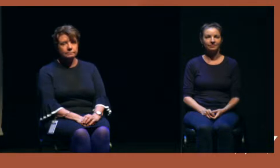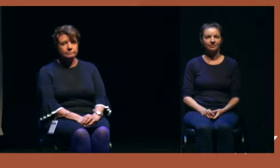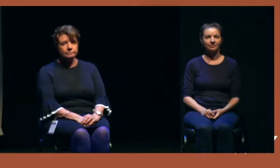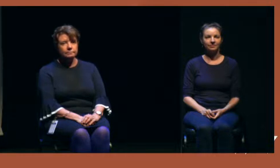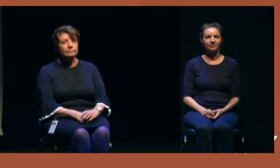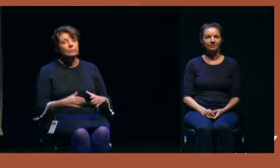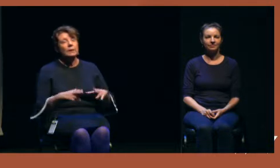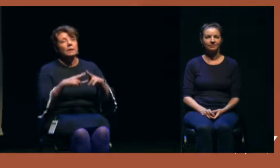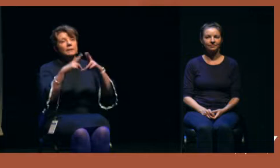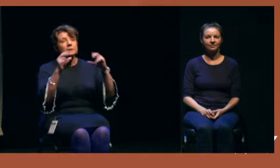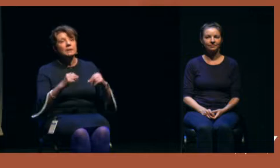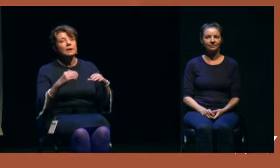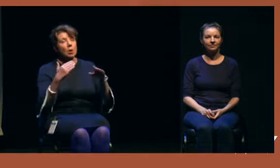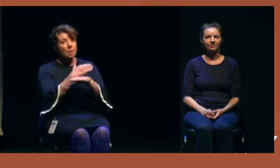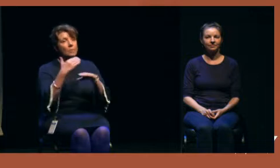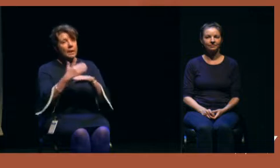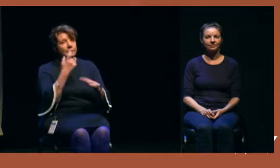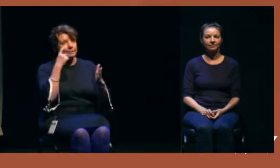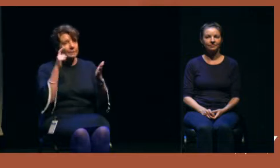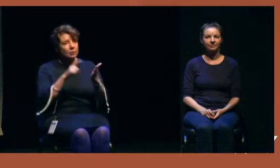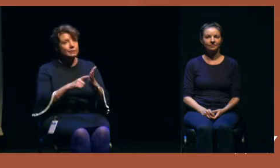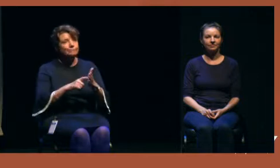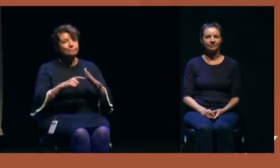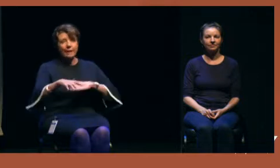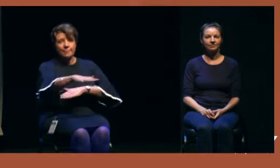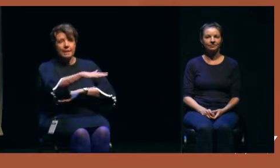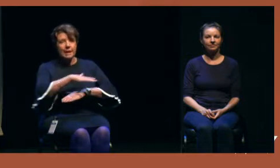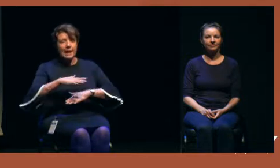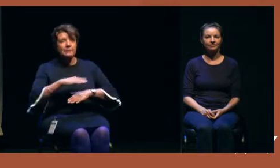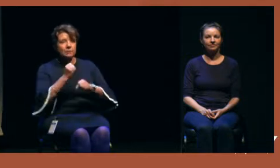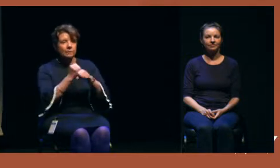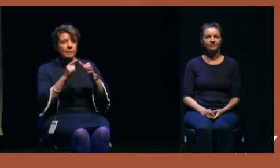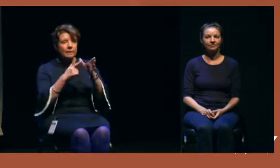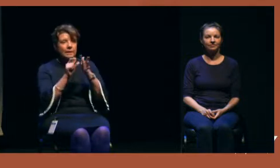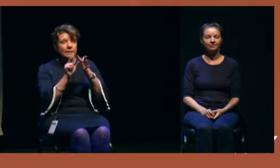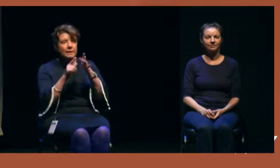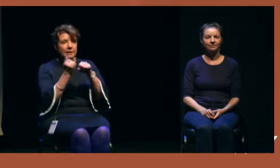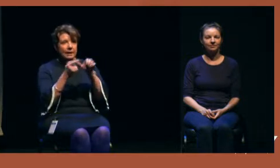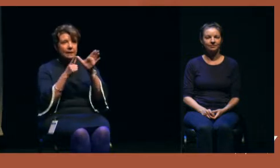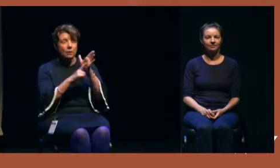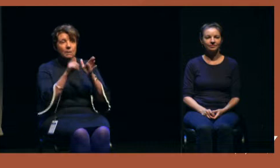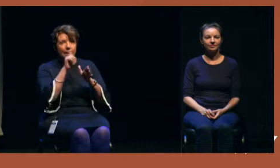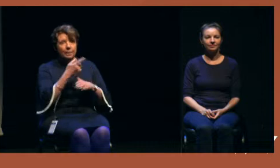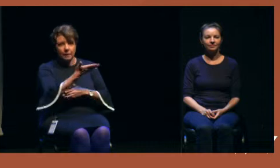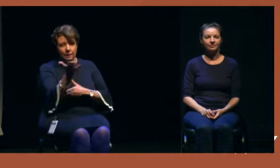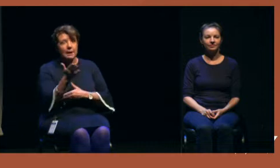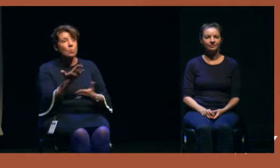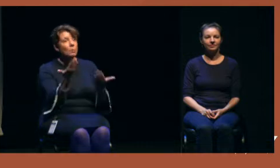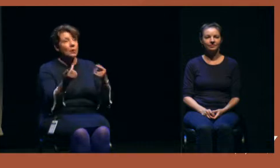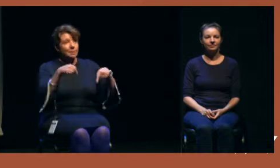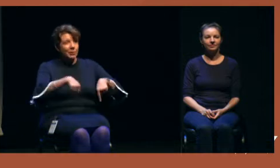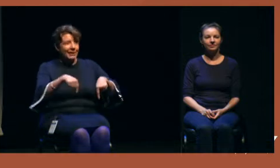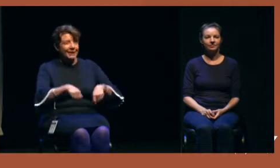The Sydney Opera House acknowledges the lands of the Gadigal, and we welcome you to